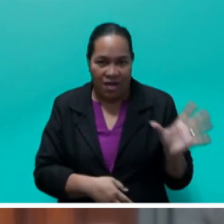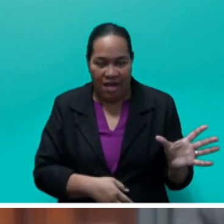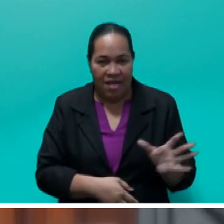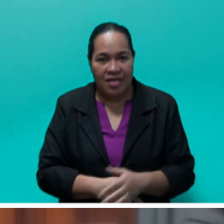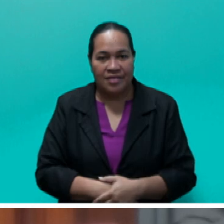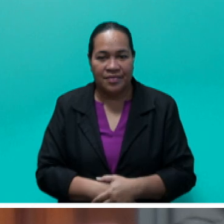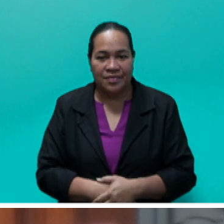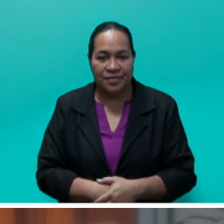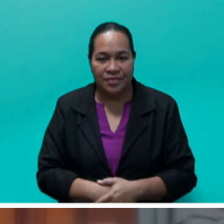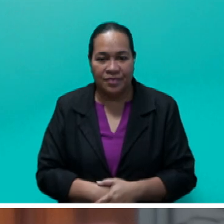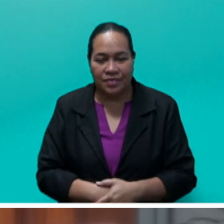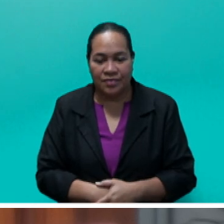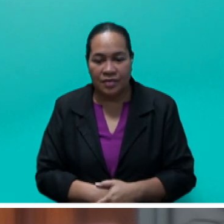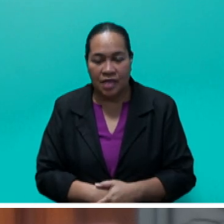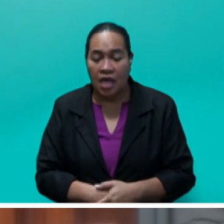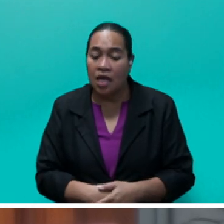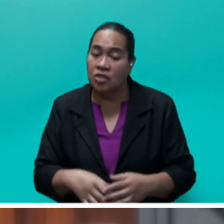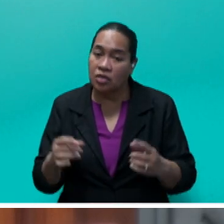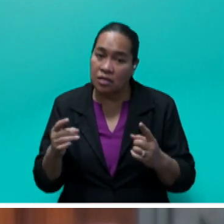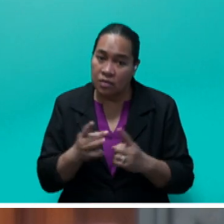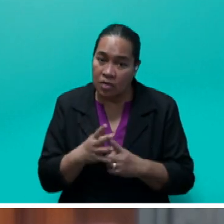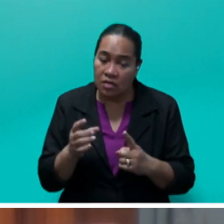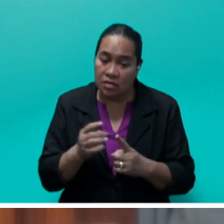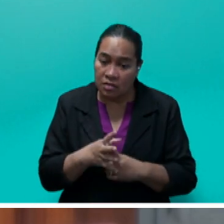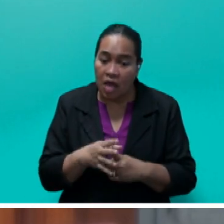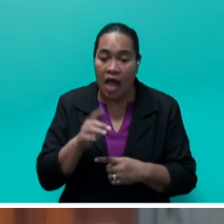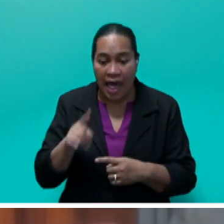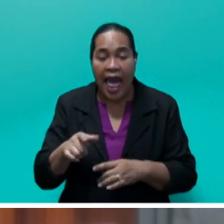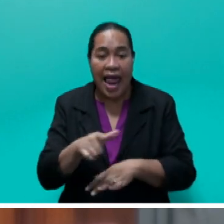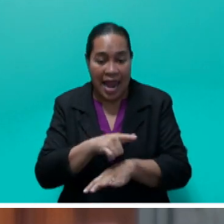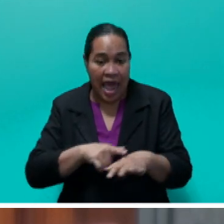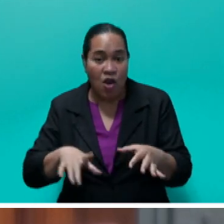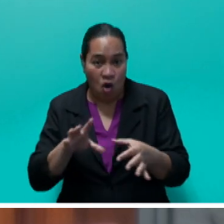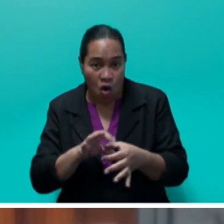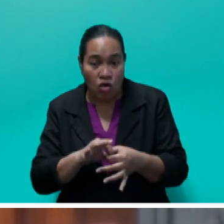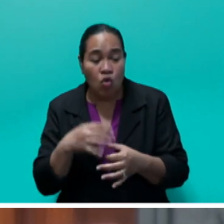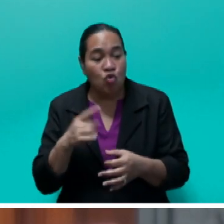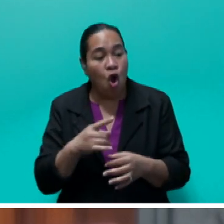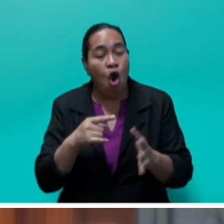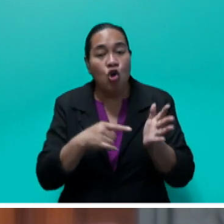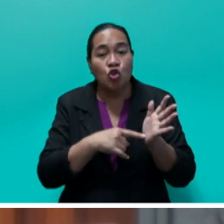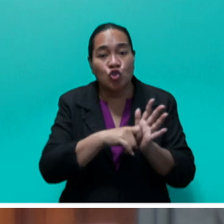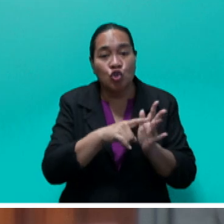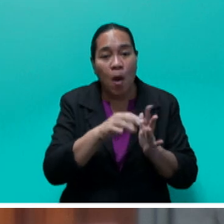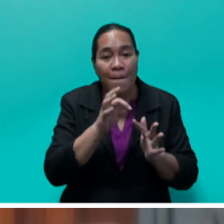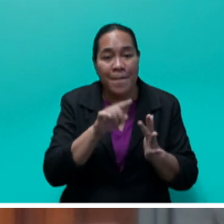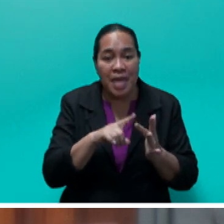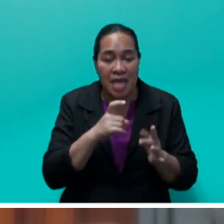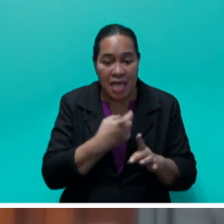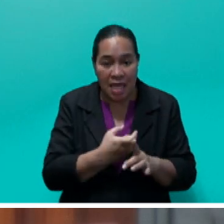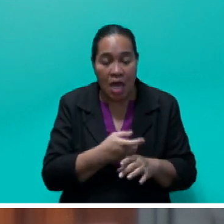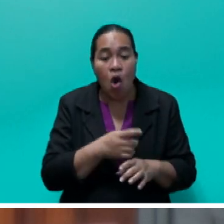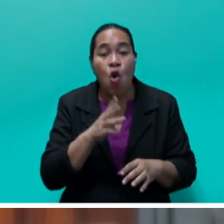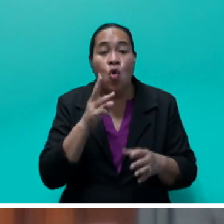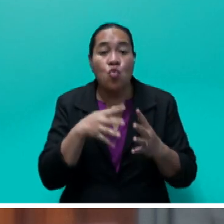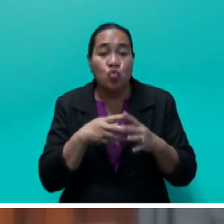sir, importantly, the landowners will be paid by Tropic Wood Industries at the rate of $60 per